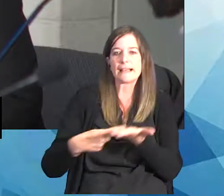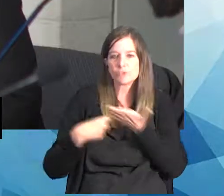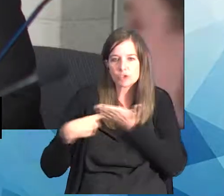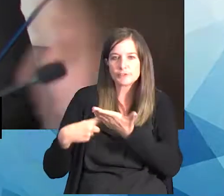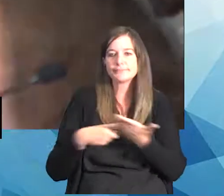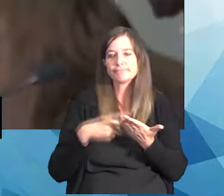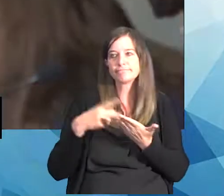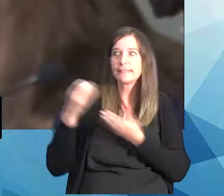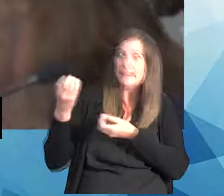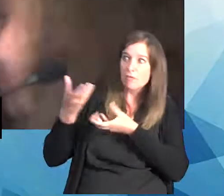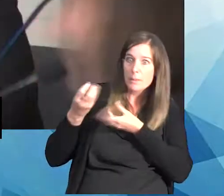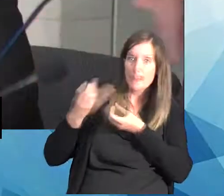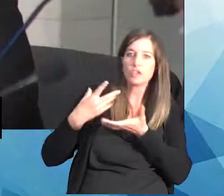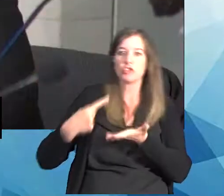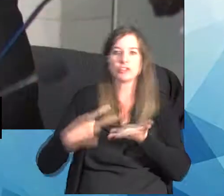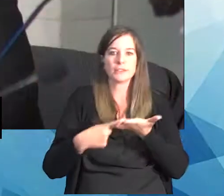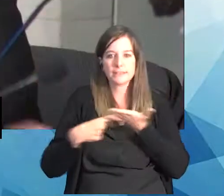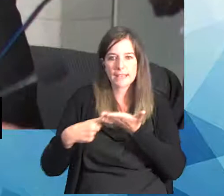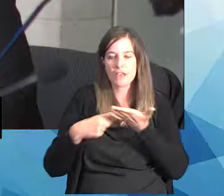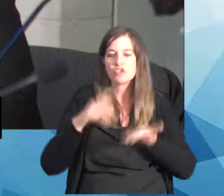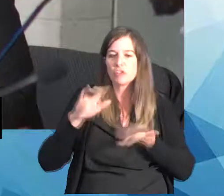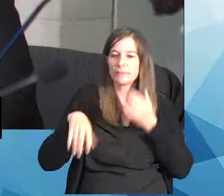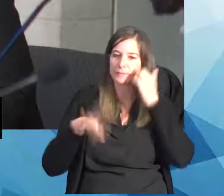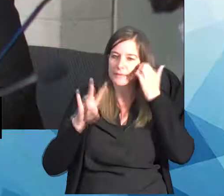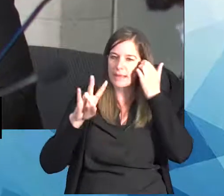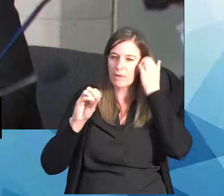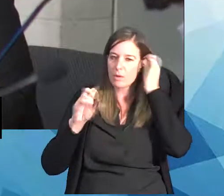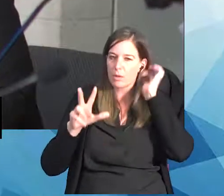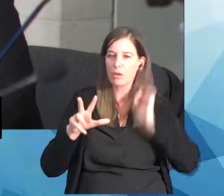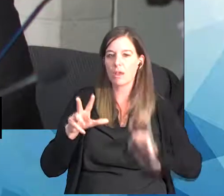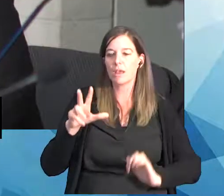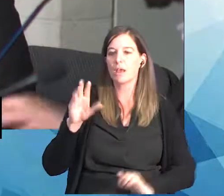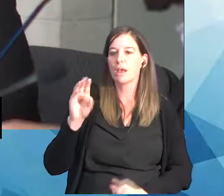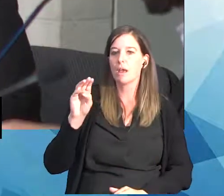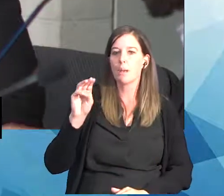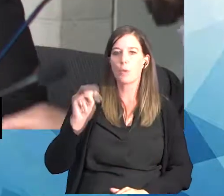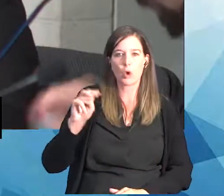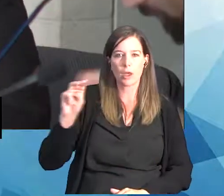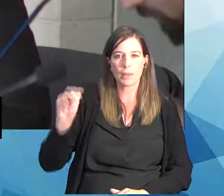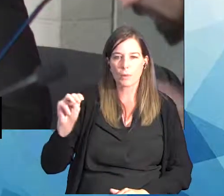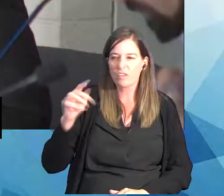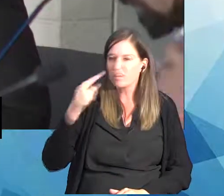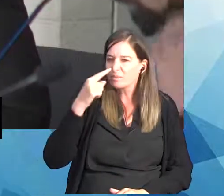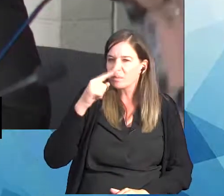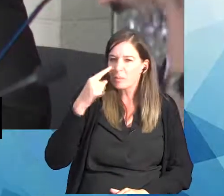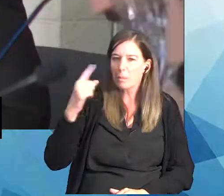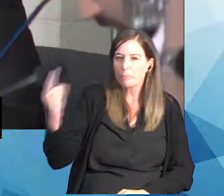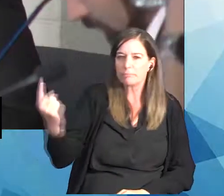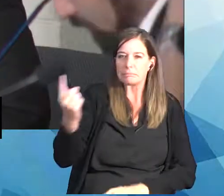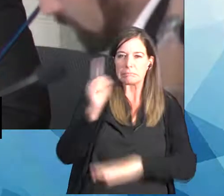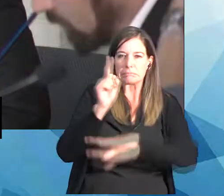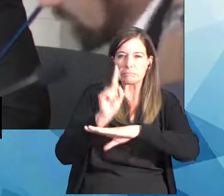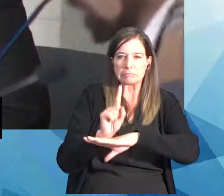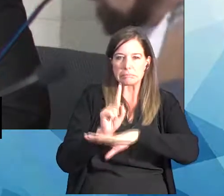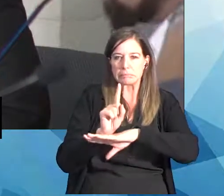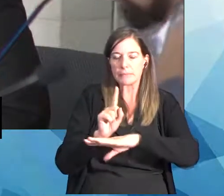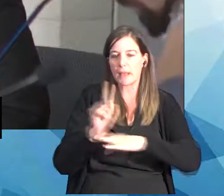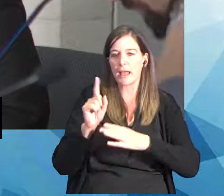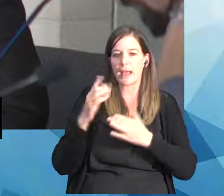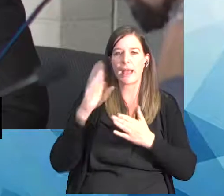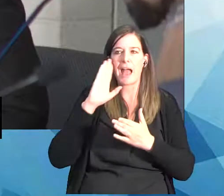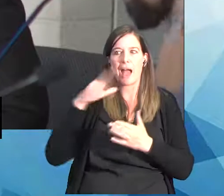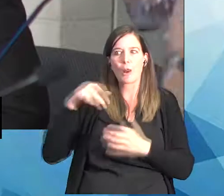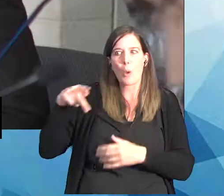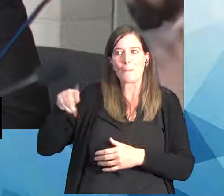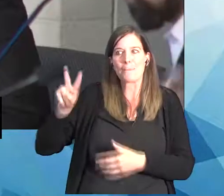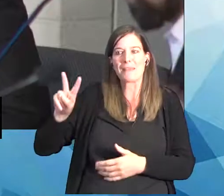Ms. Murphy, if you can return in case there are any questions. I know PV was in the middle of a statement